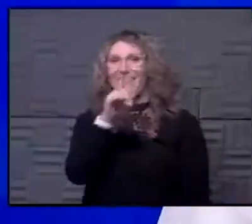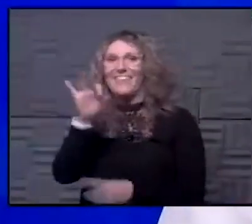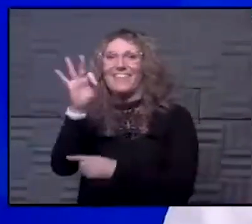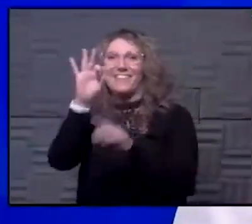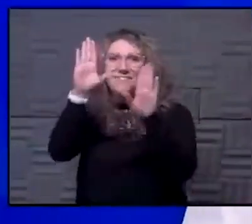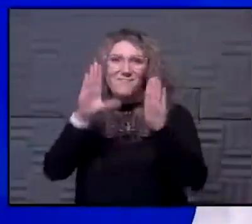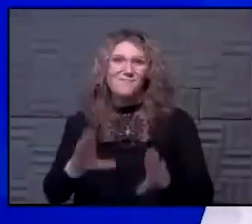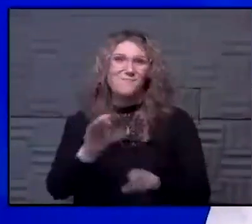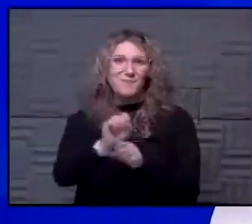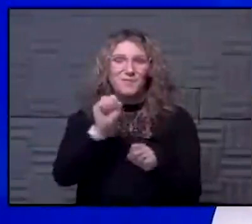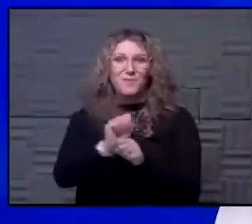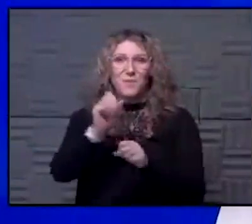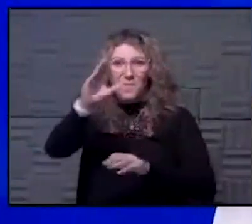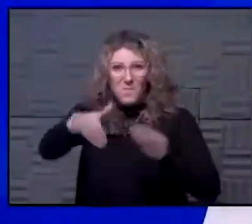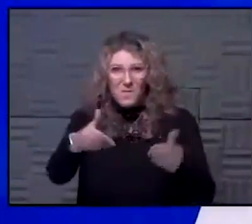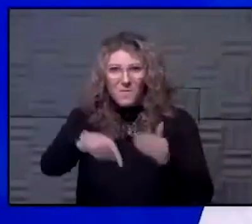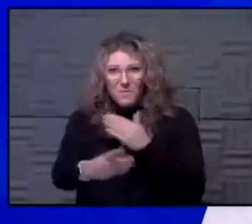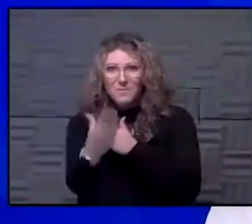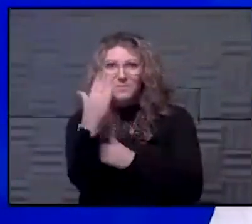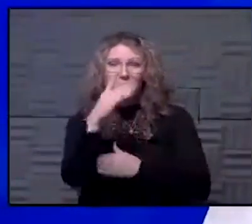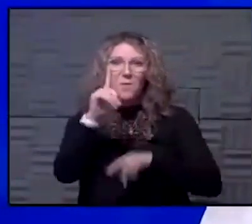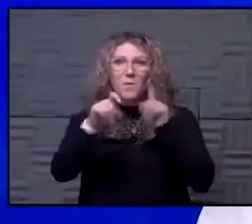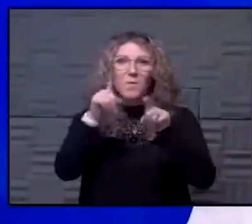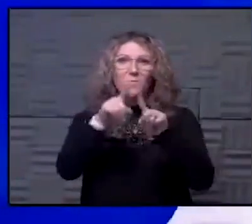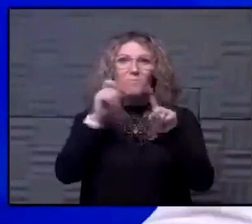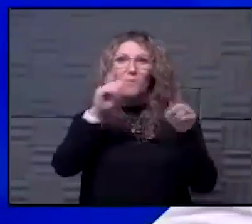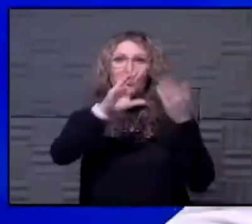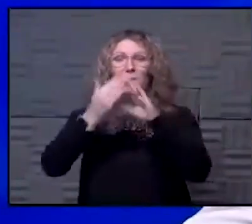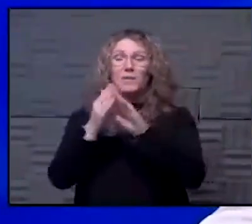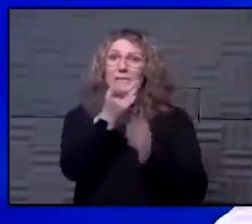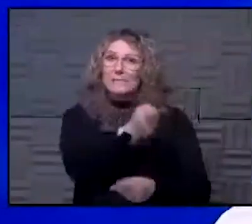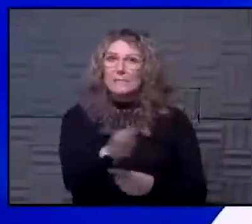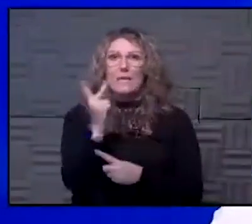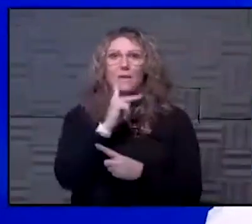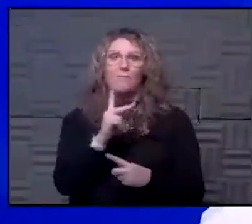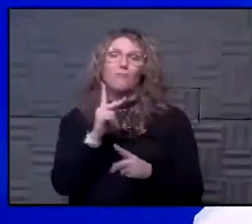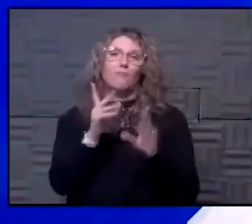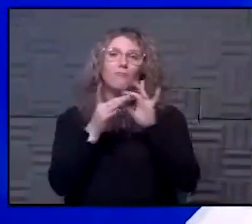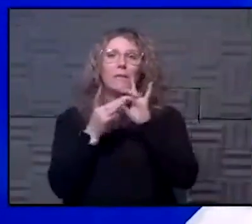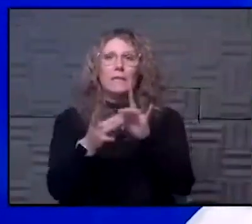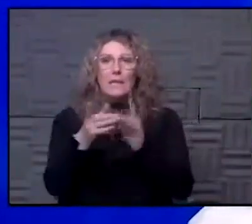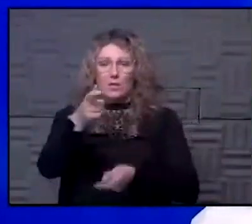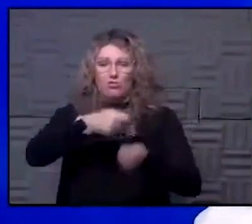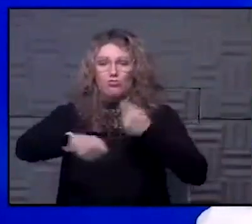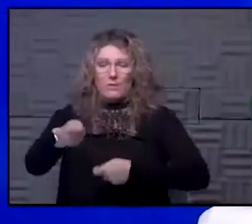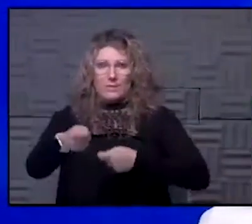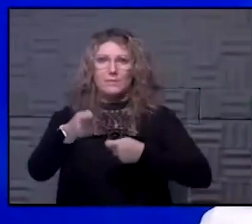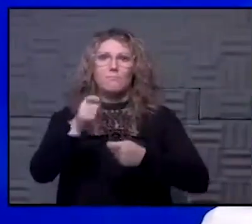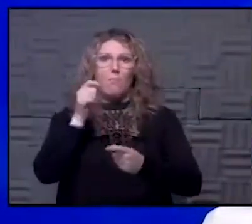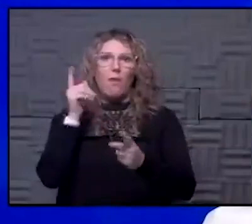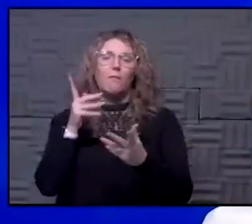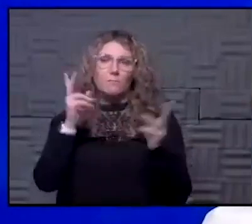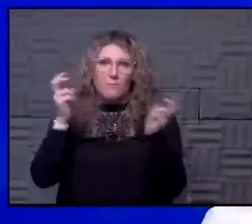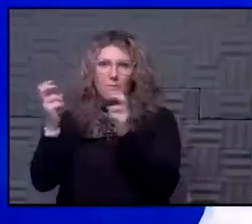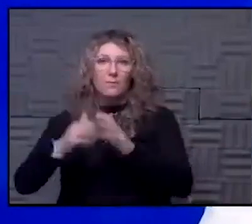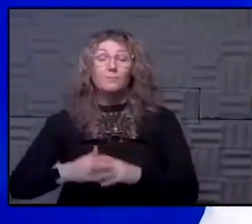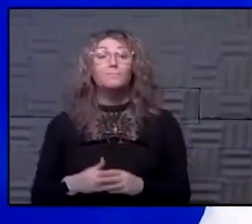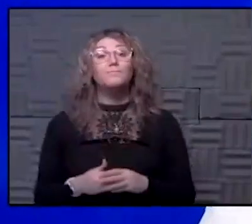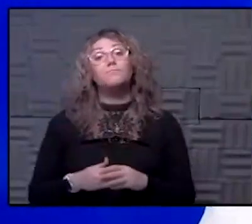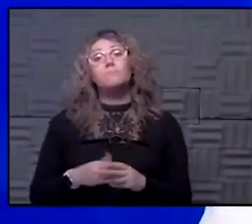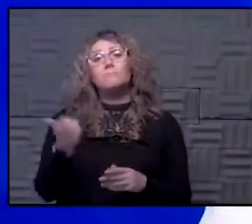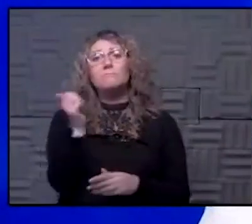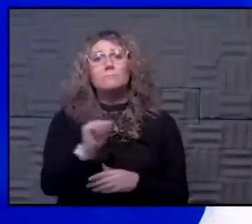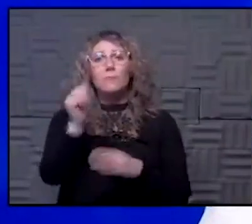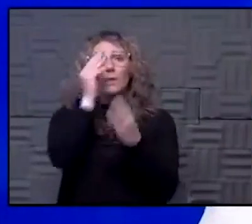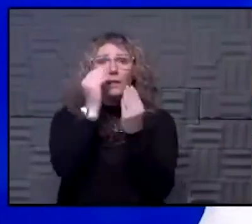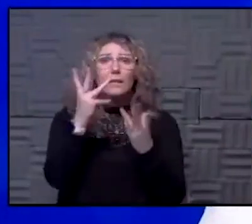so we're going to welcome him in this morning. Let's hit the questions. All right, we have several along the transplant line. The first one is there any